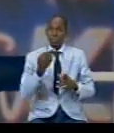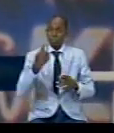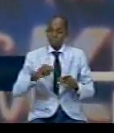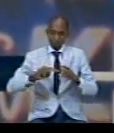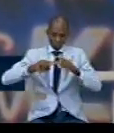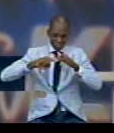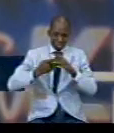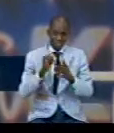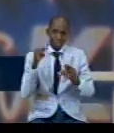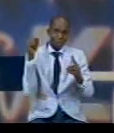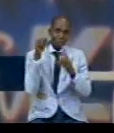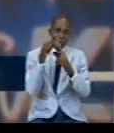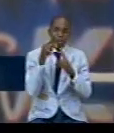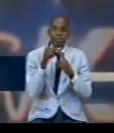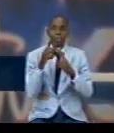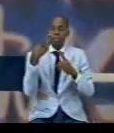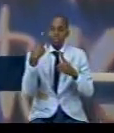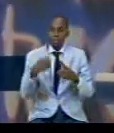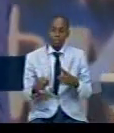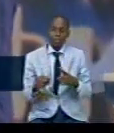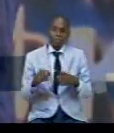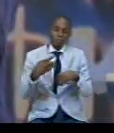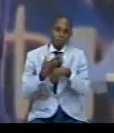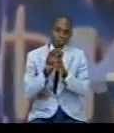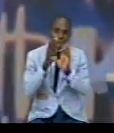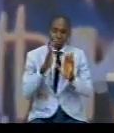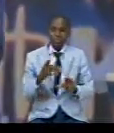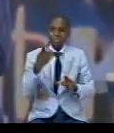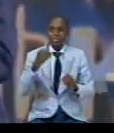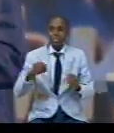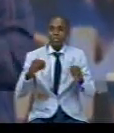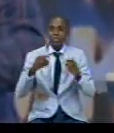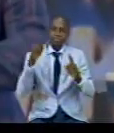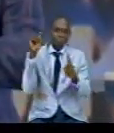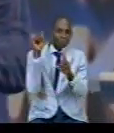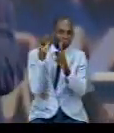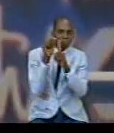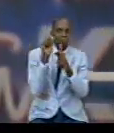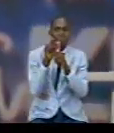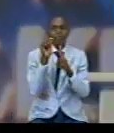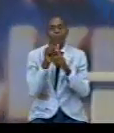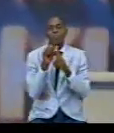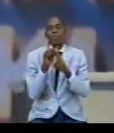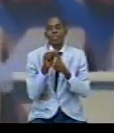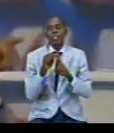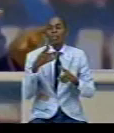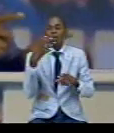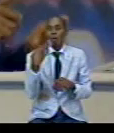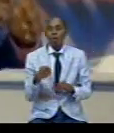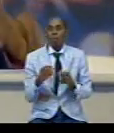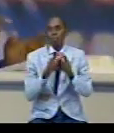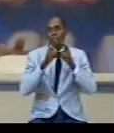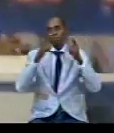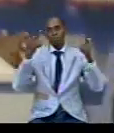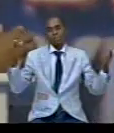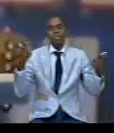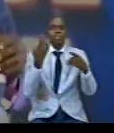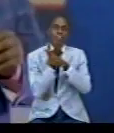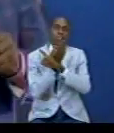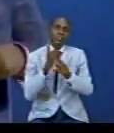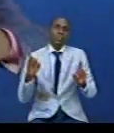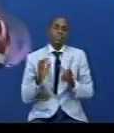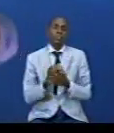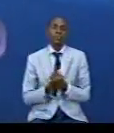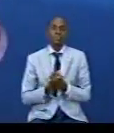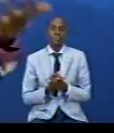the originator, the very spring of supernatural deliverance.